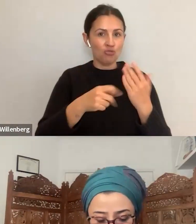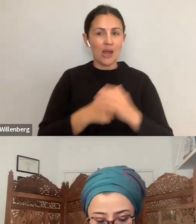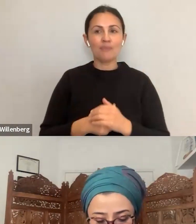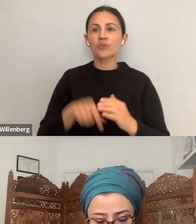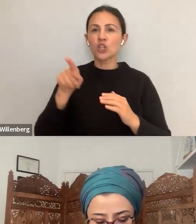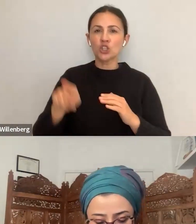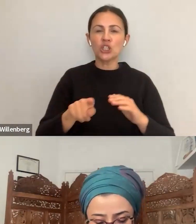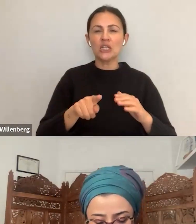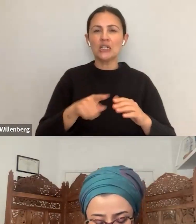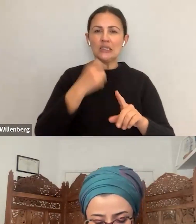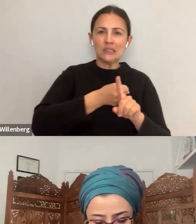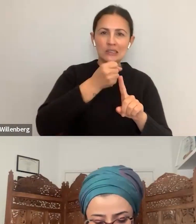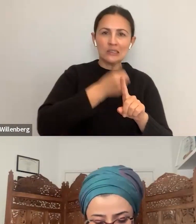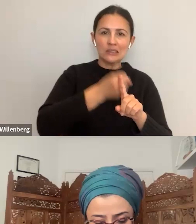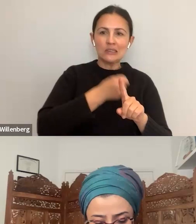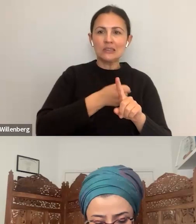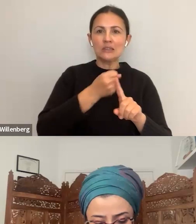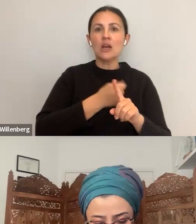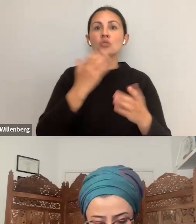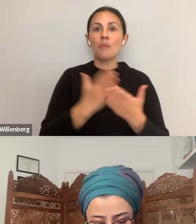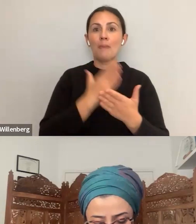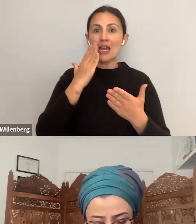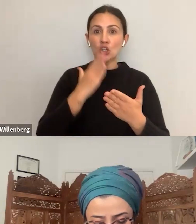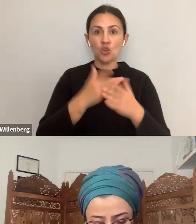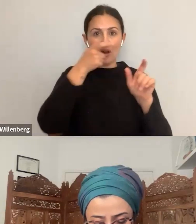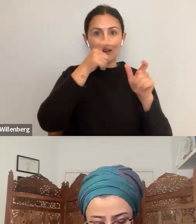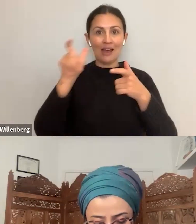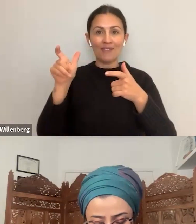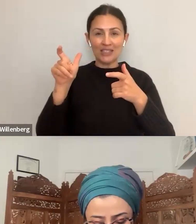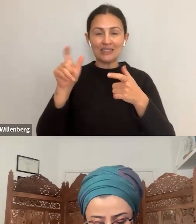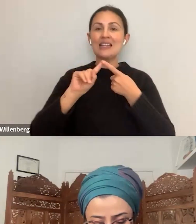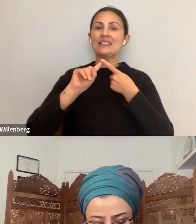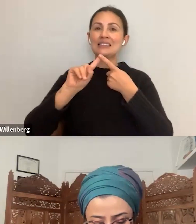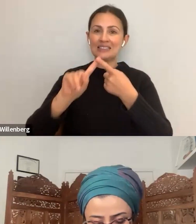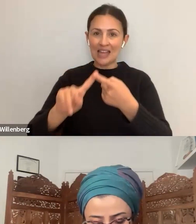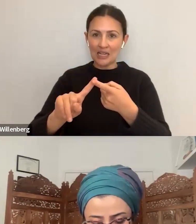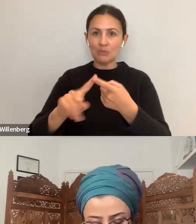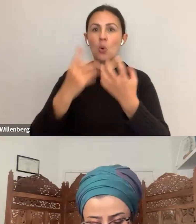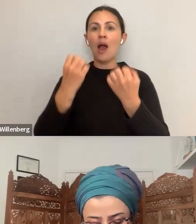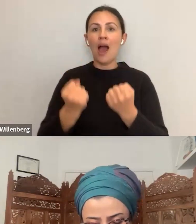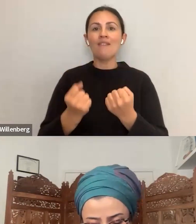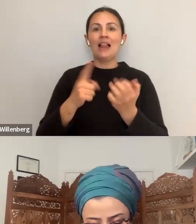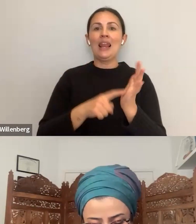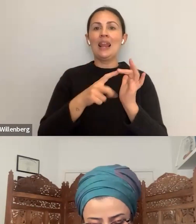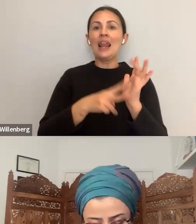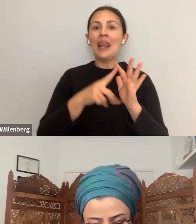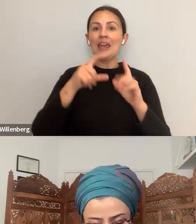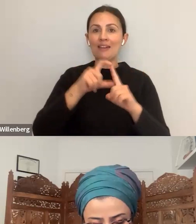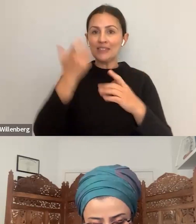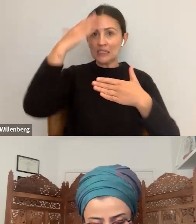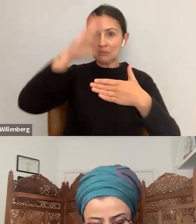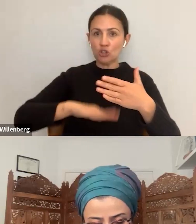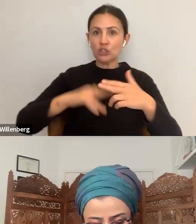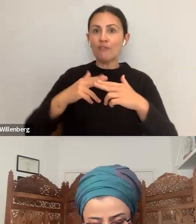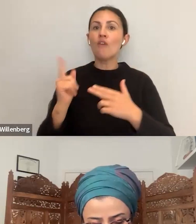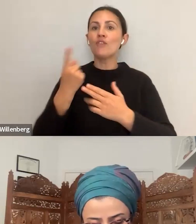of meaningful and sustainable governance that centre the critical knowledge and lived experience First Nations people bring